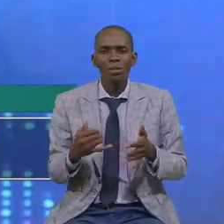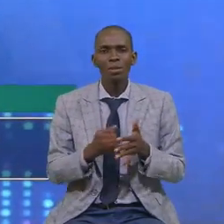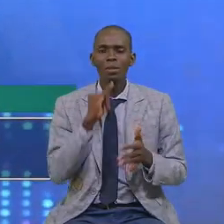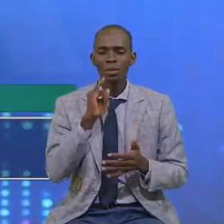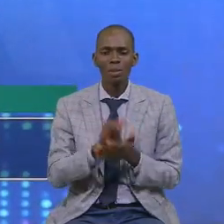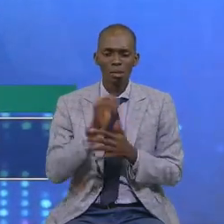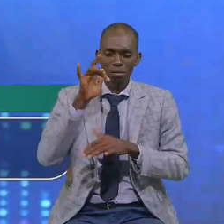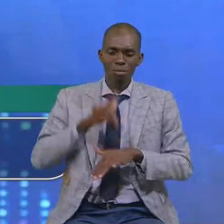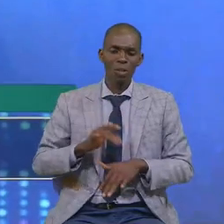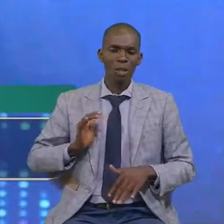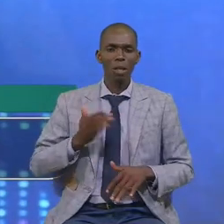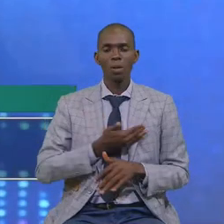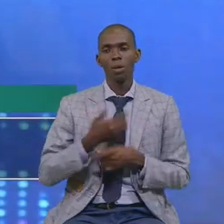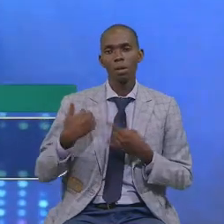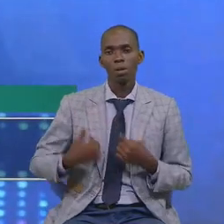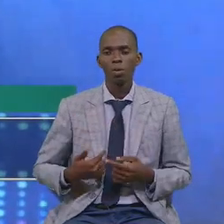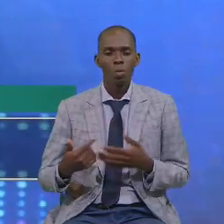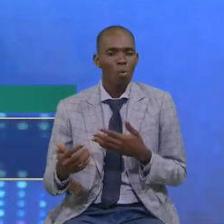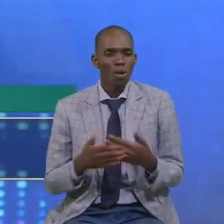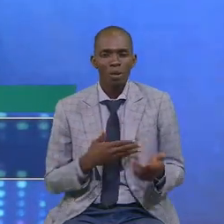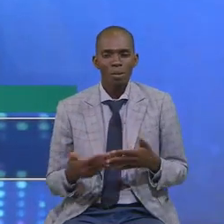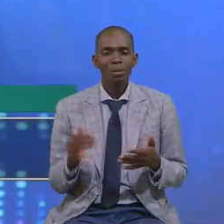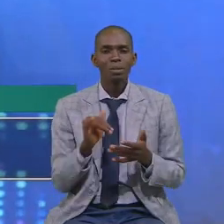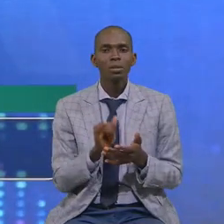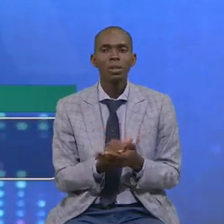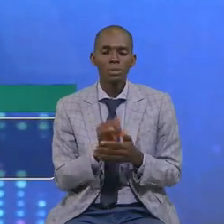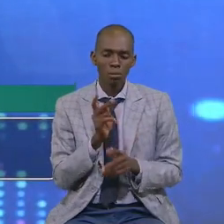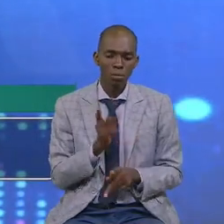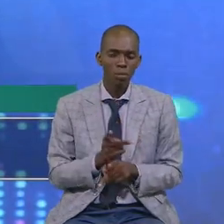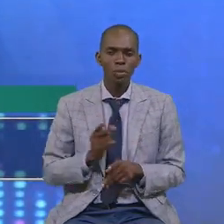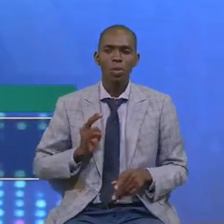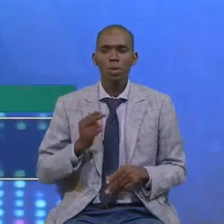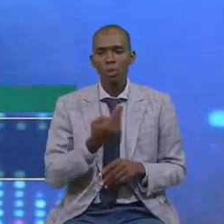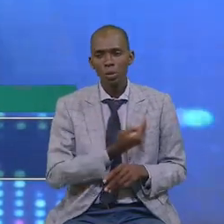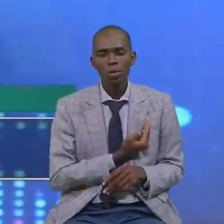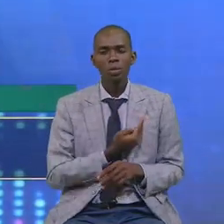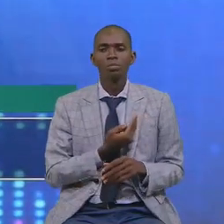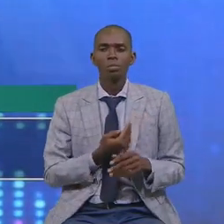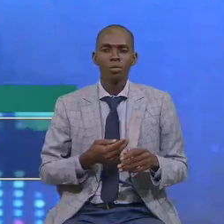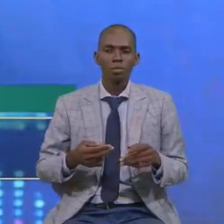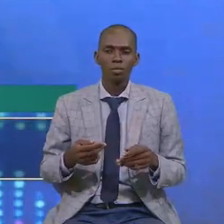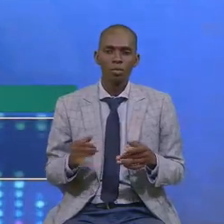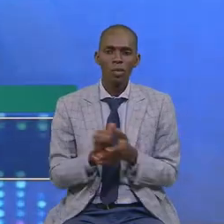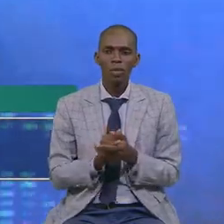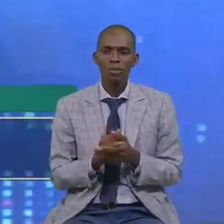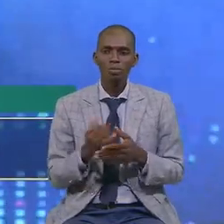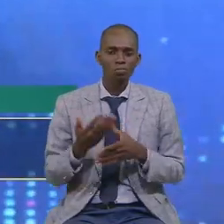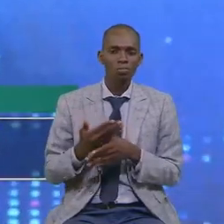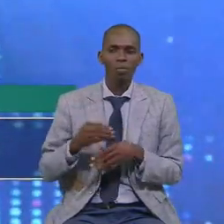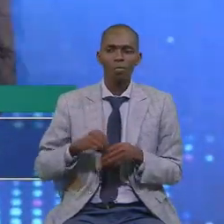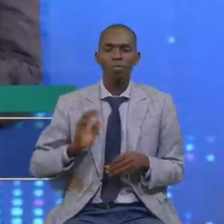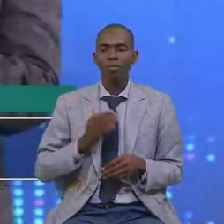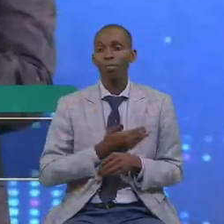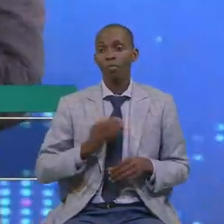our heart. Whatever it is that gives us a stirring in our soul. Let